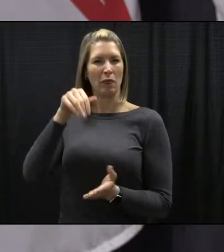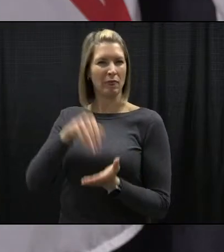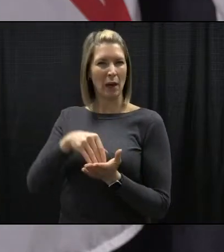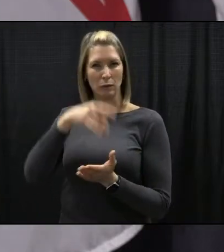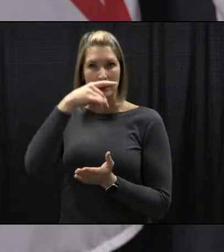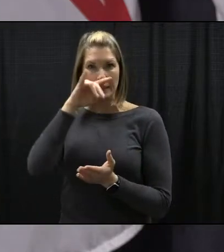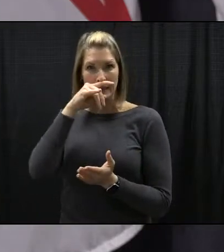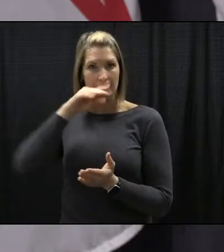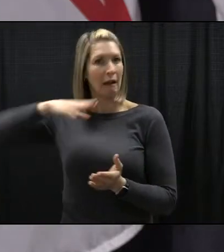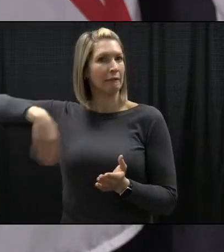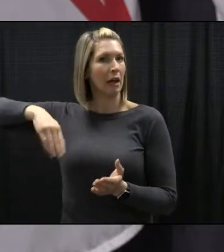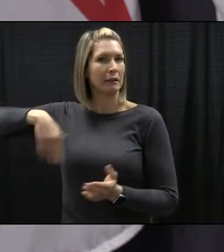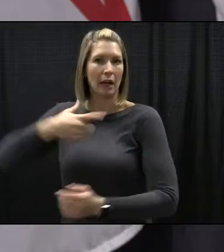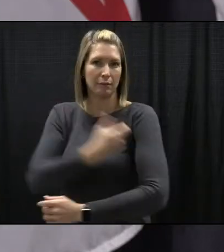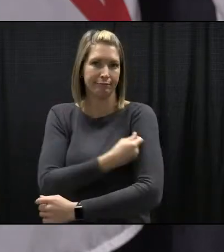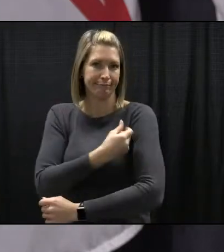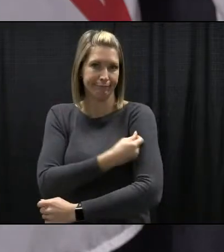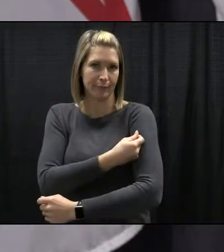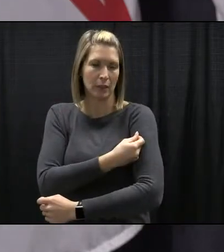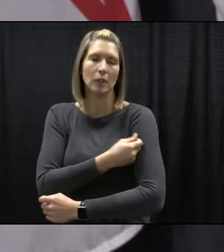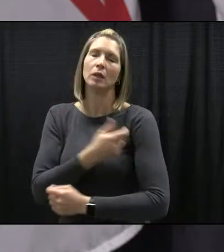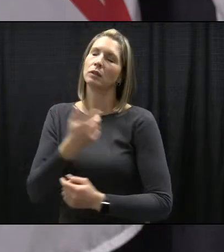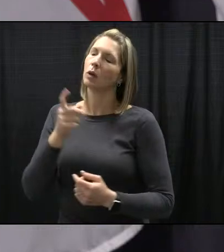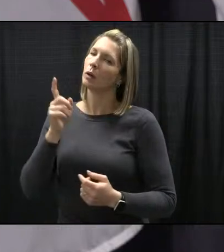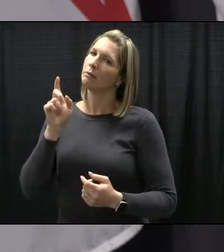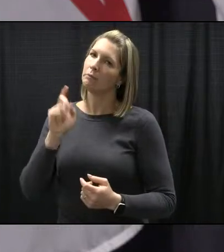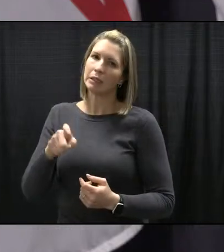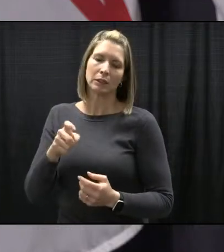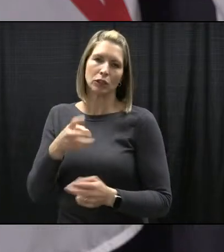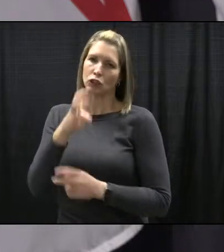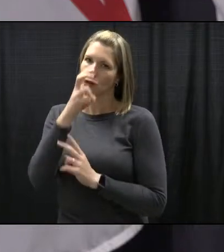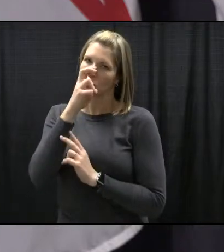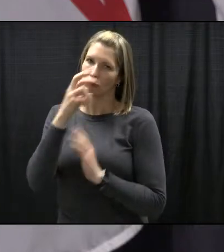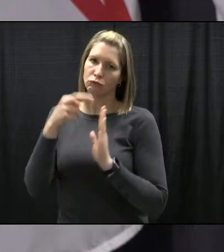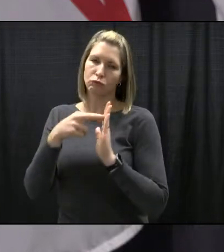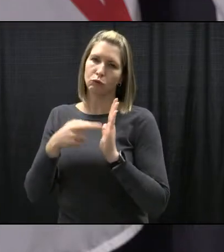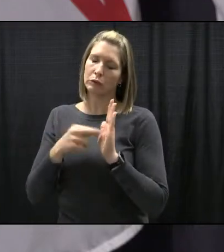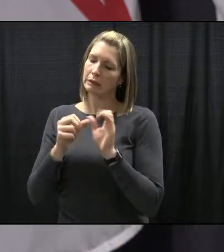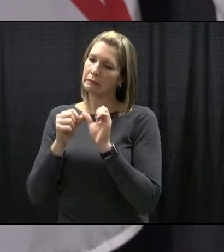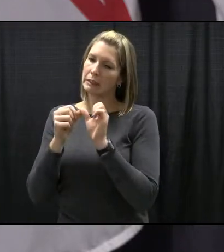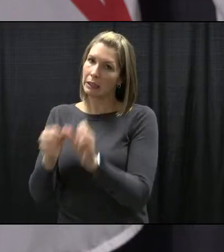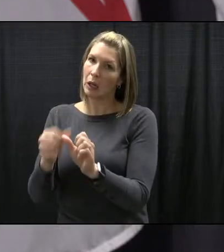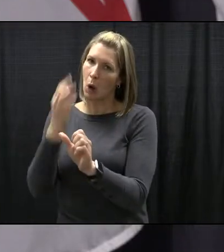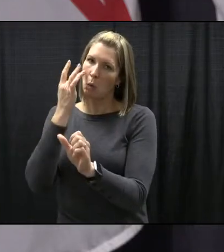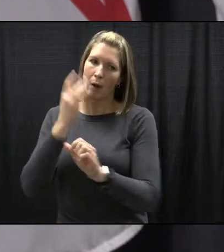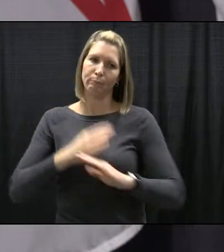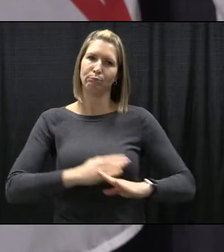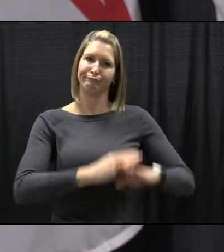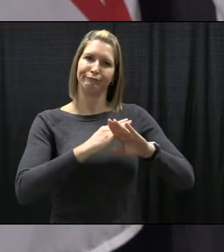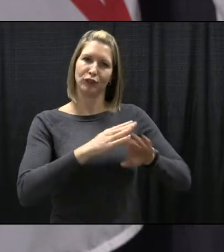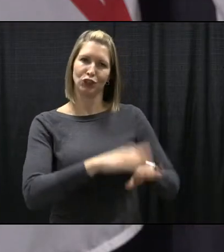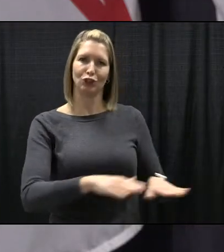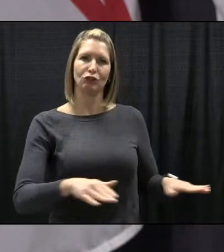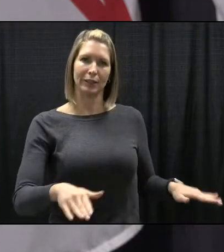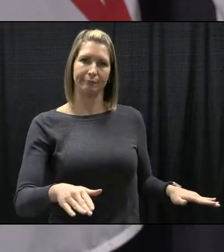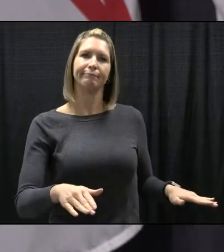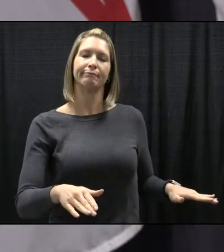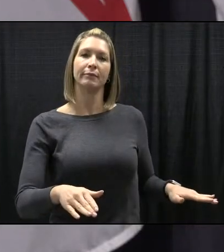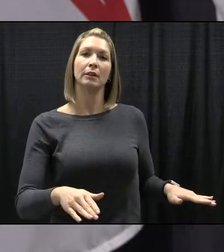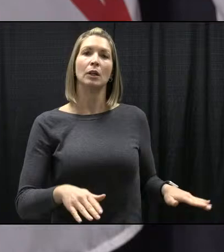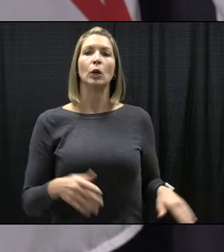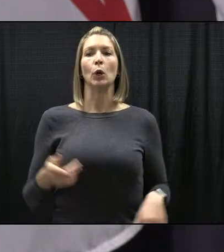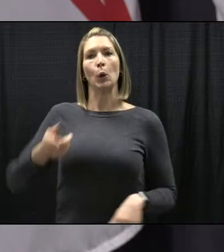our collective risk low for them so that schools can stay open for in-person learning. One of the important lessons learned during this pandemic was